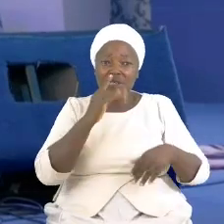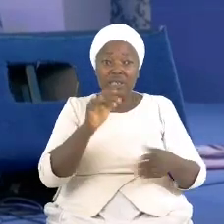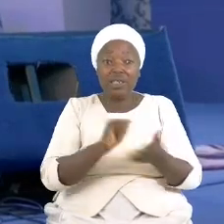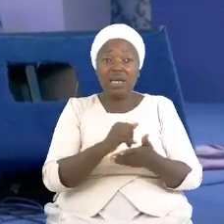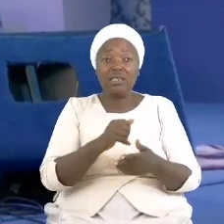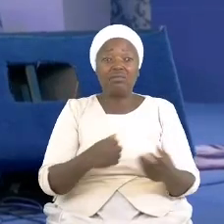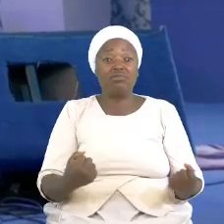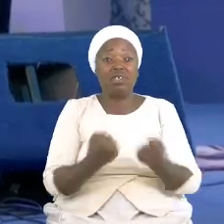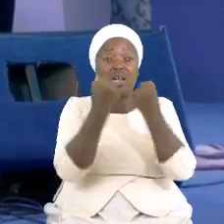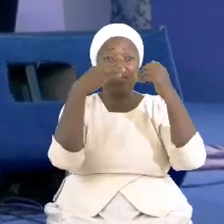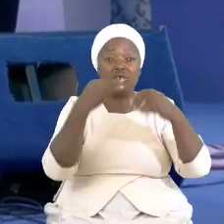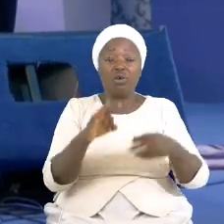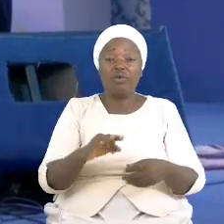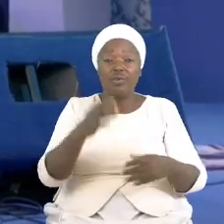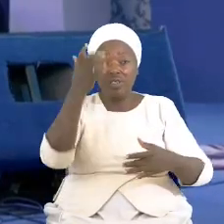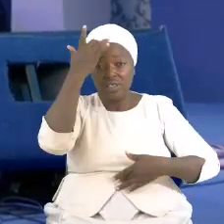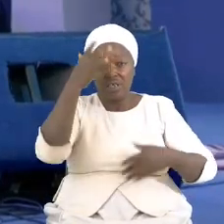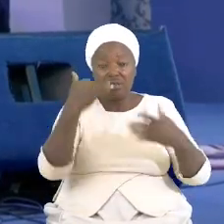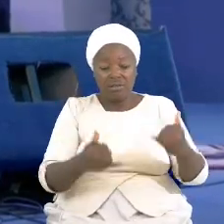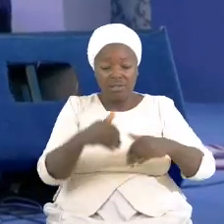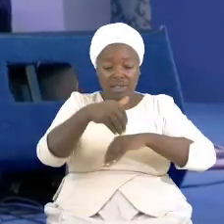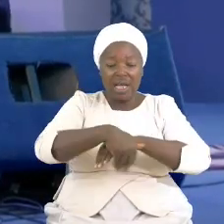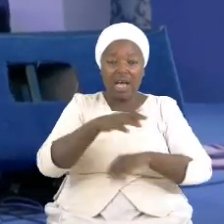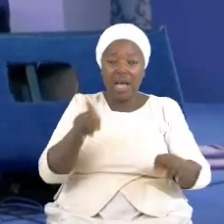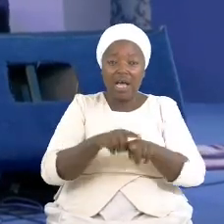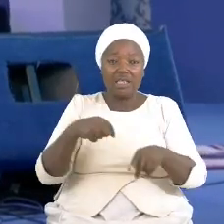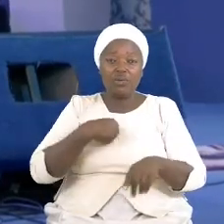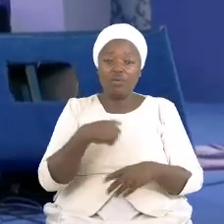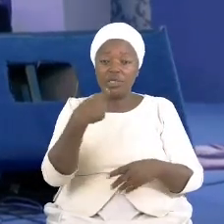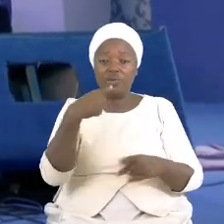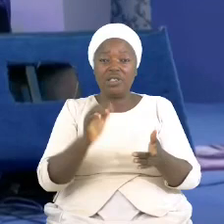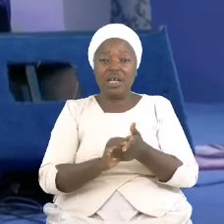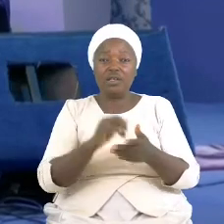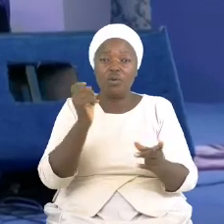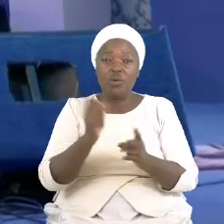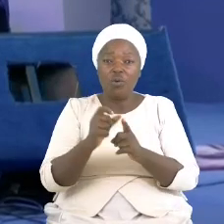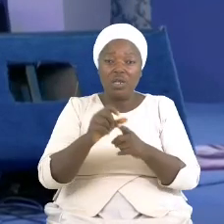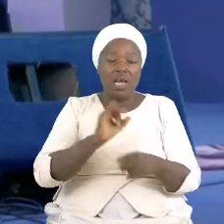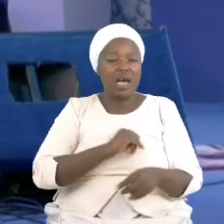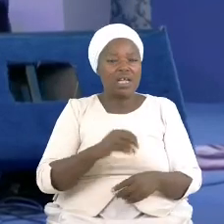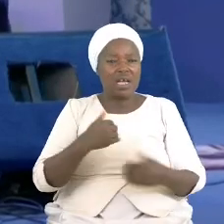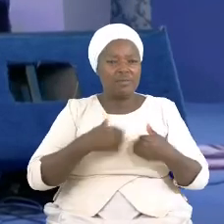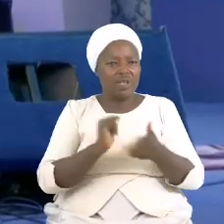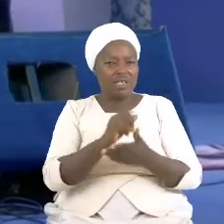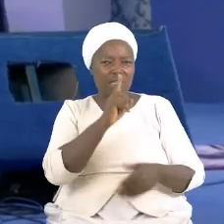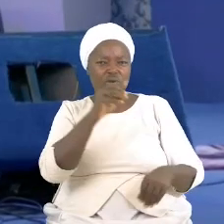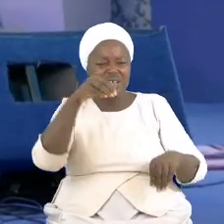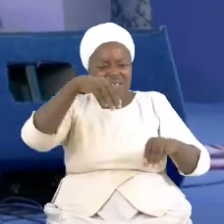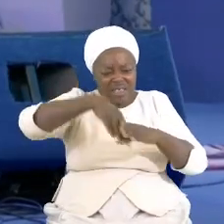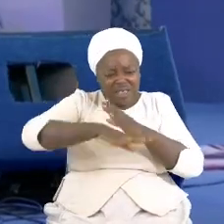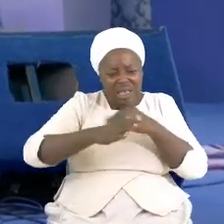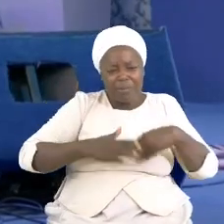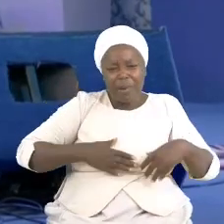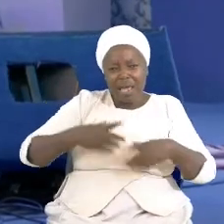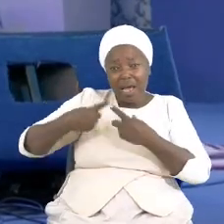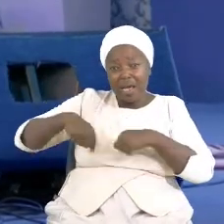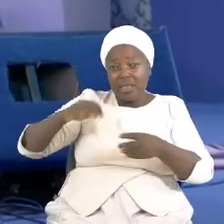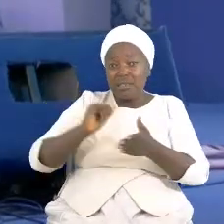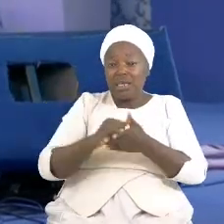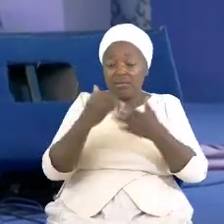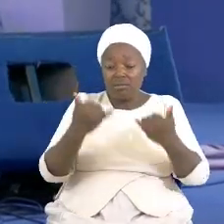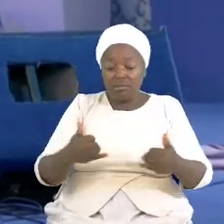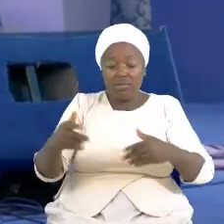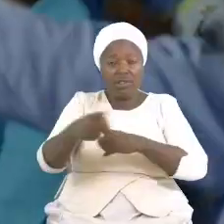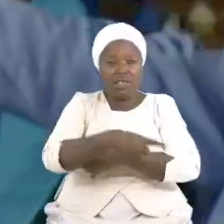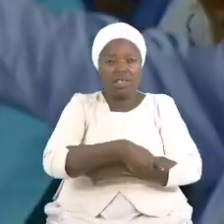tonight, as we speak that word, I have the assurance inside my heart that today is